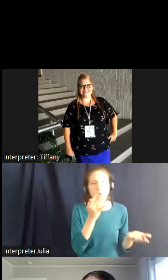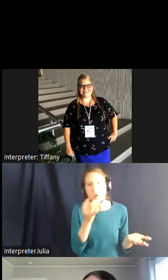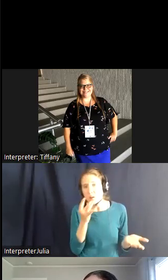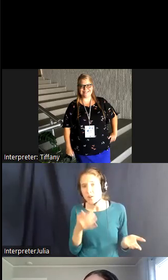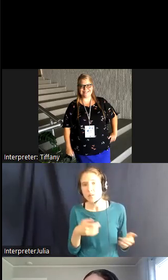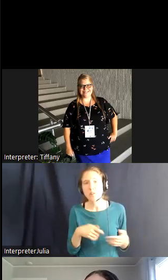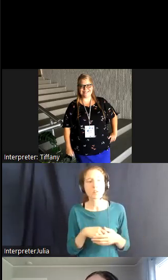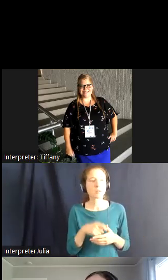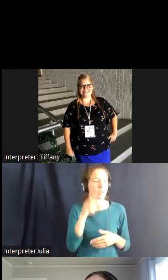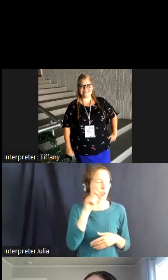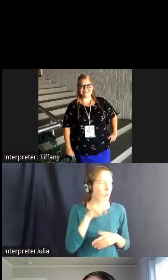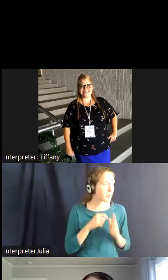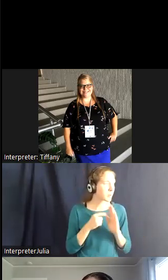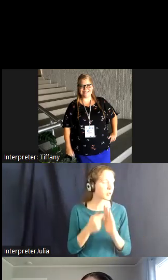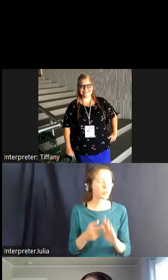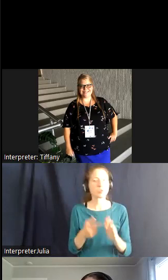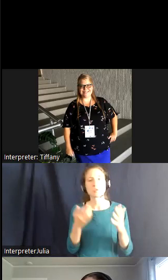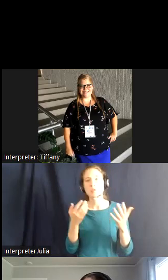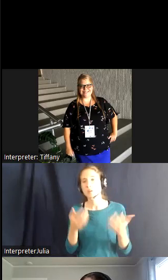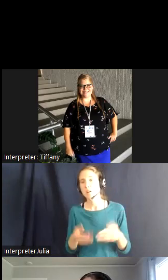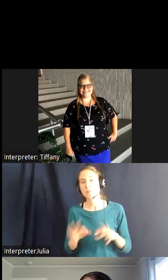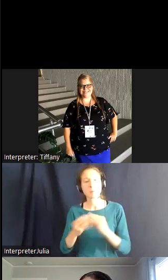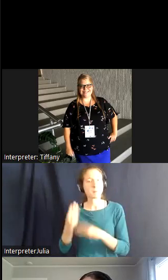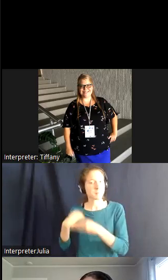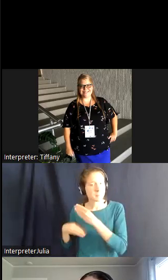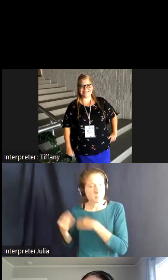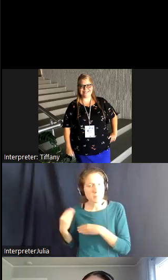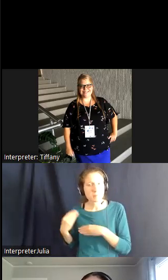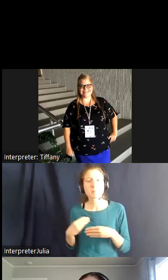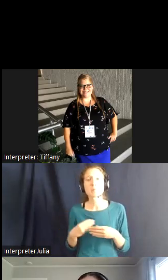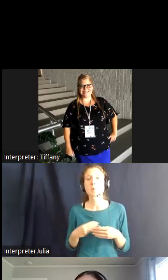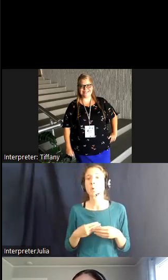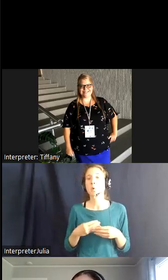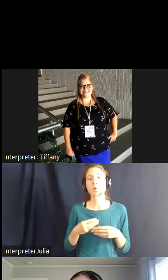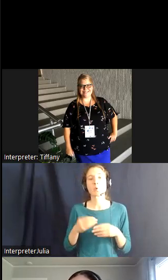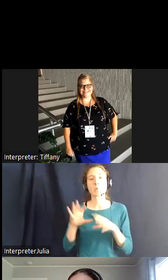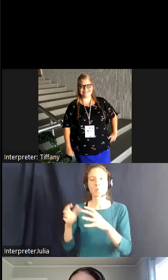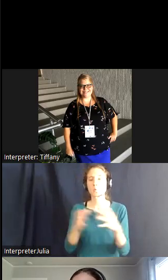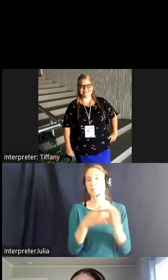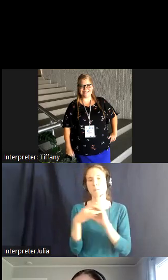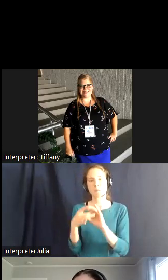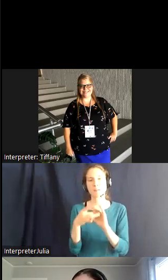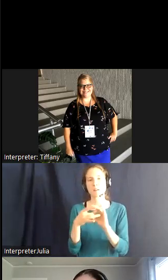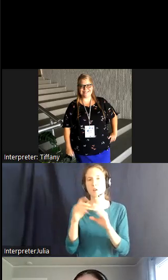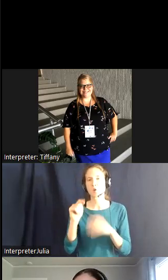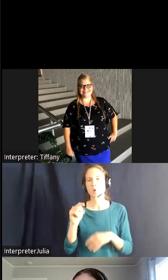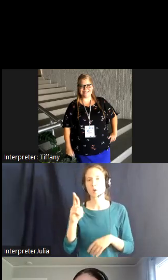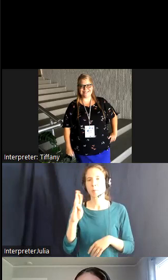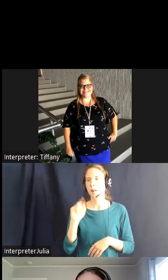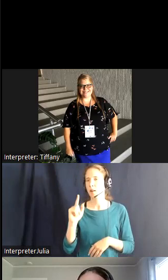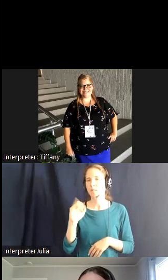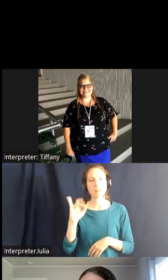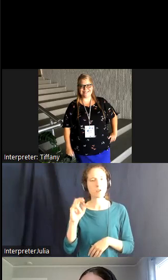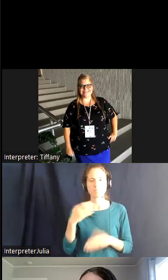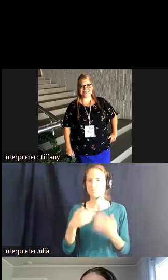marital status, national origin, ancestry, or tribal affiliation. So when the safety net was, the behavioral safety